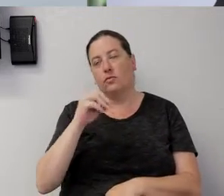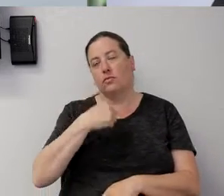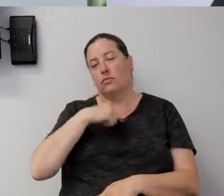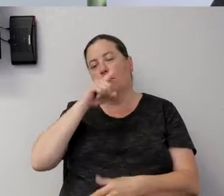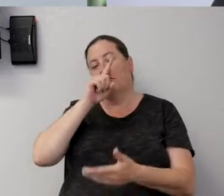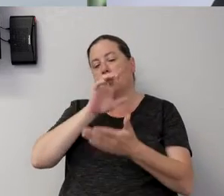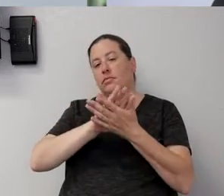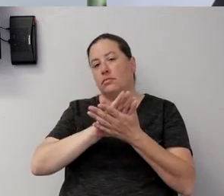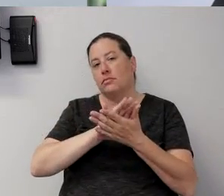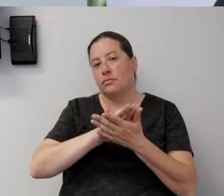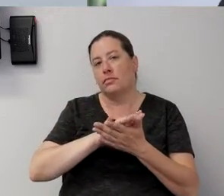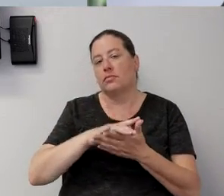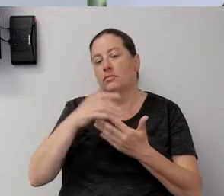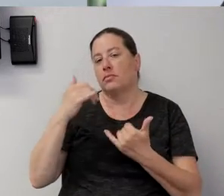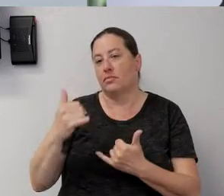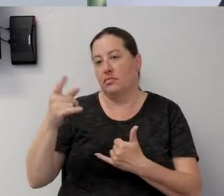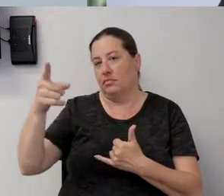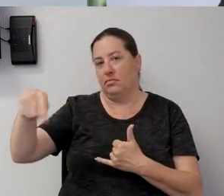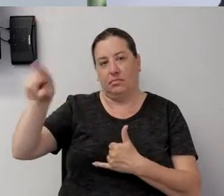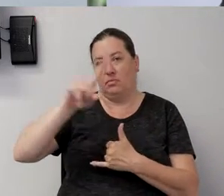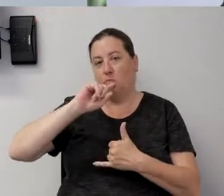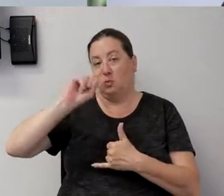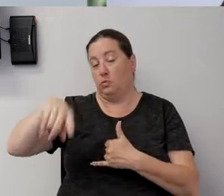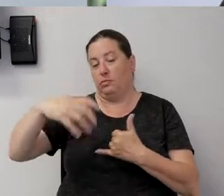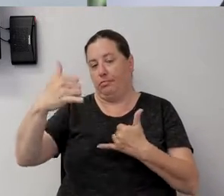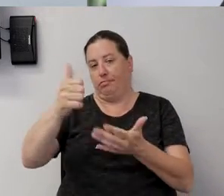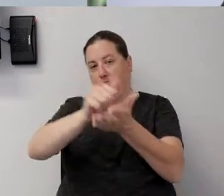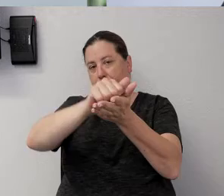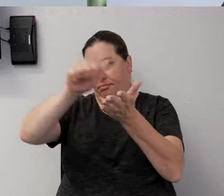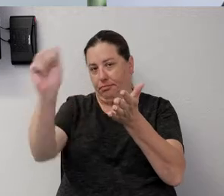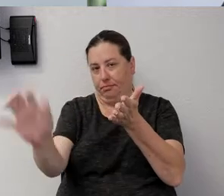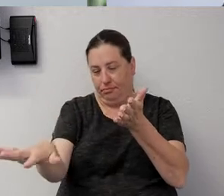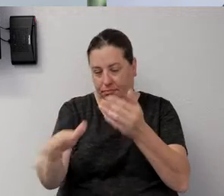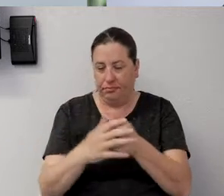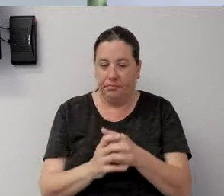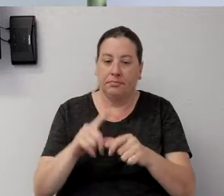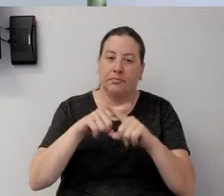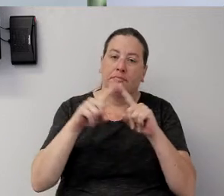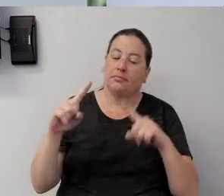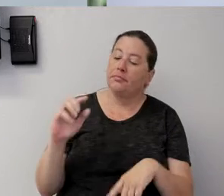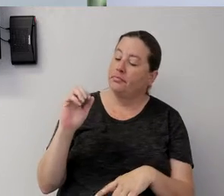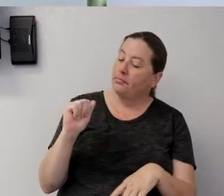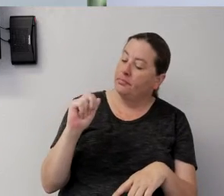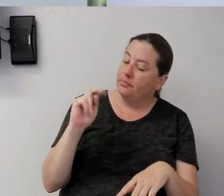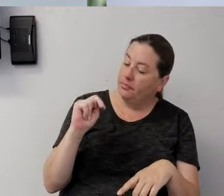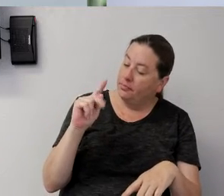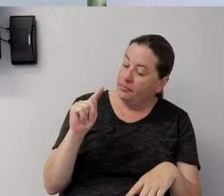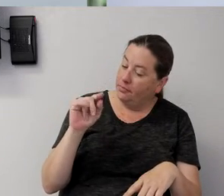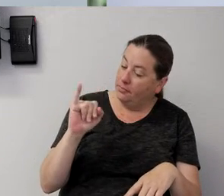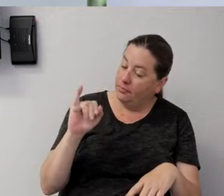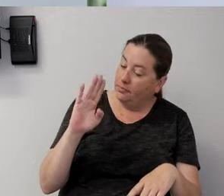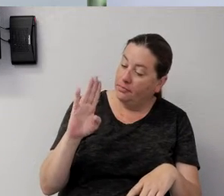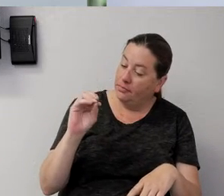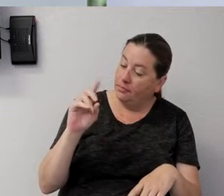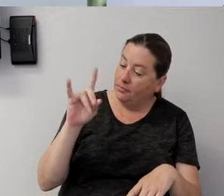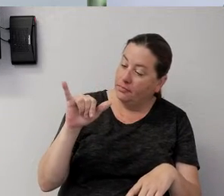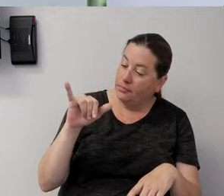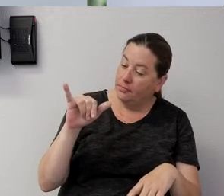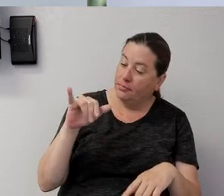to order it in our hospital has now been removed. But the antibody-enriched